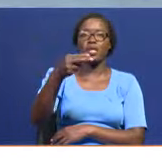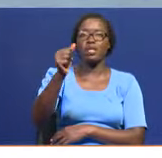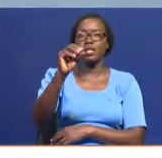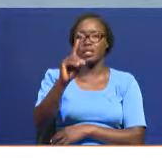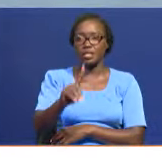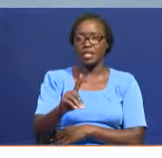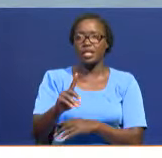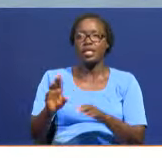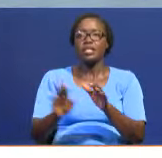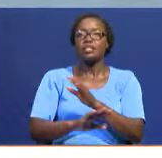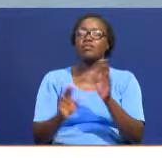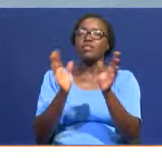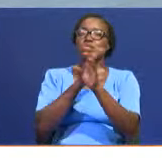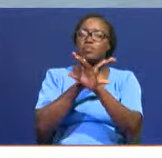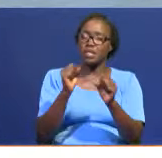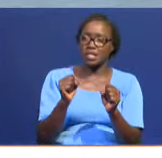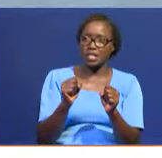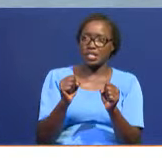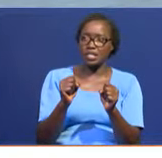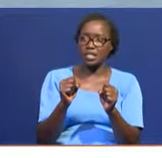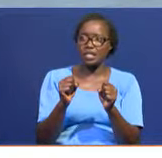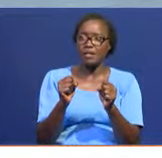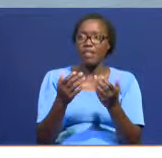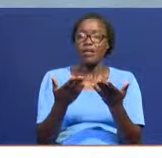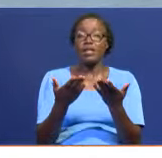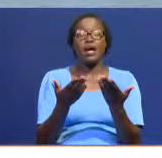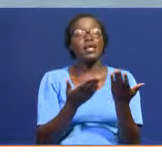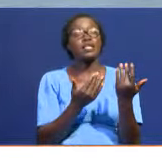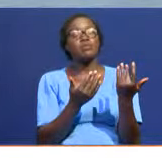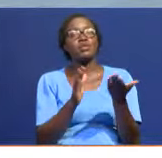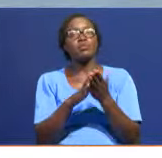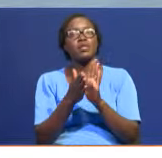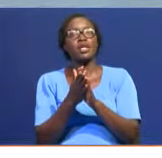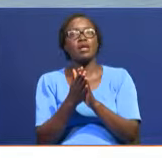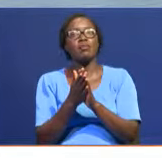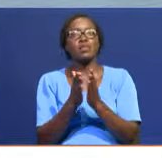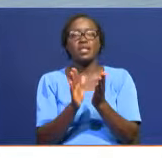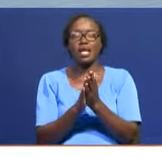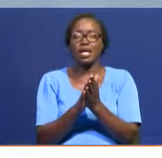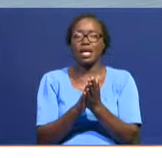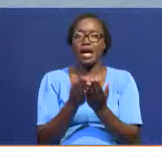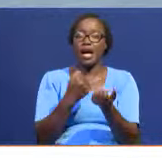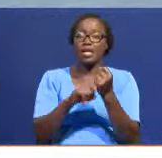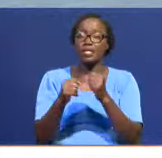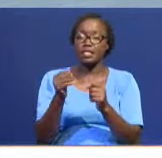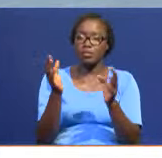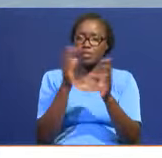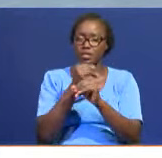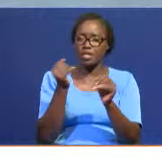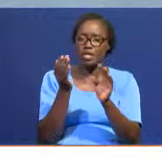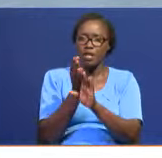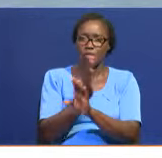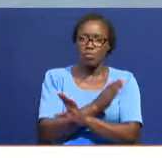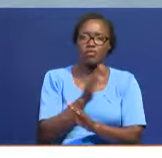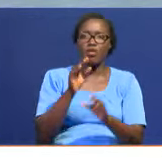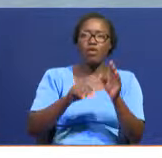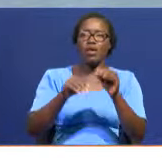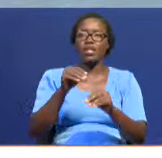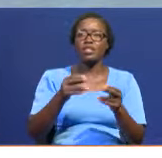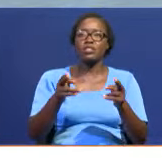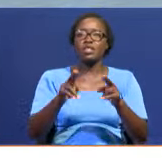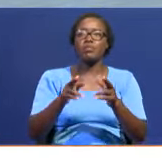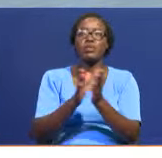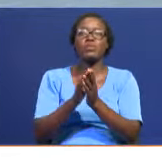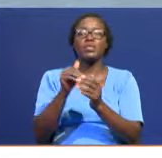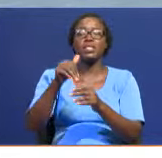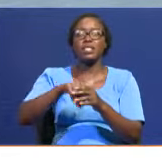Vice President Mohammad Mokhber is expected to become the country's interim president before an election constitutionally takes place